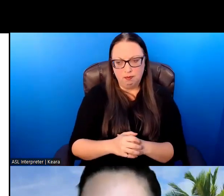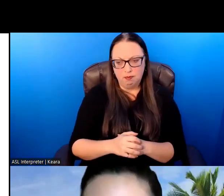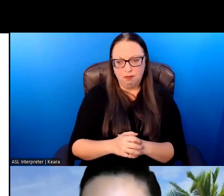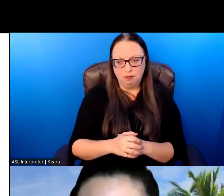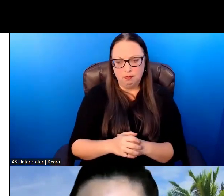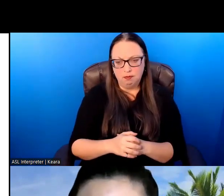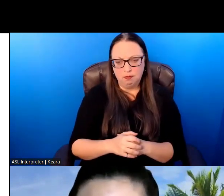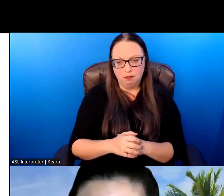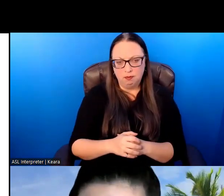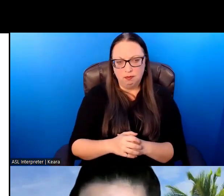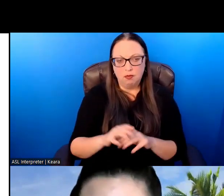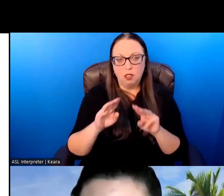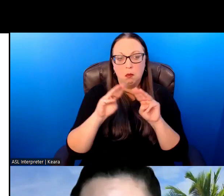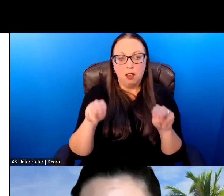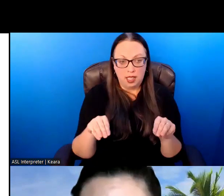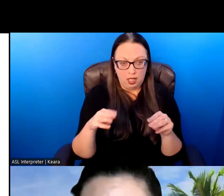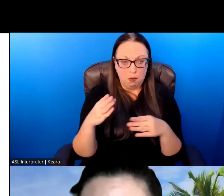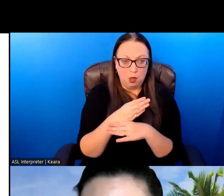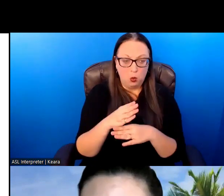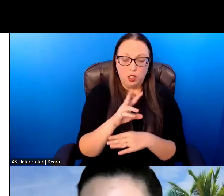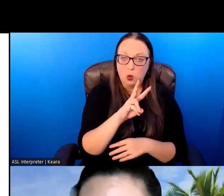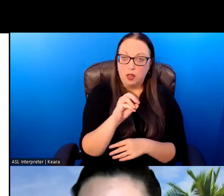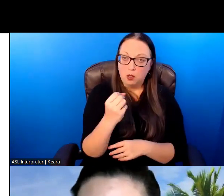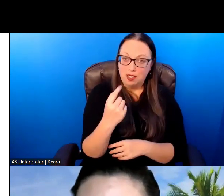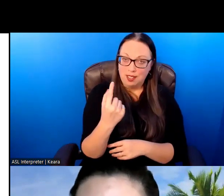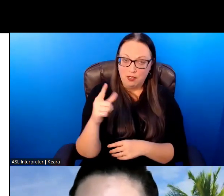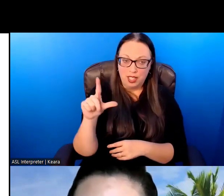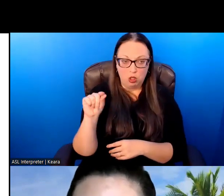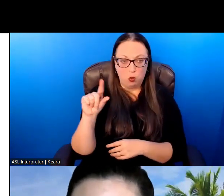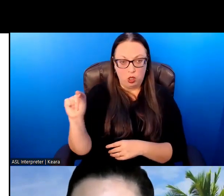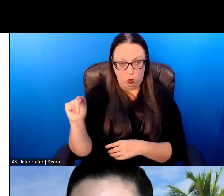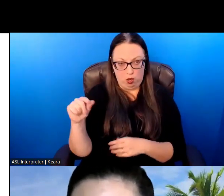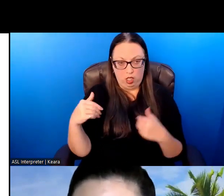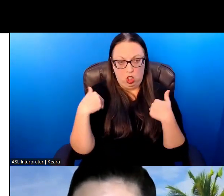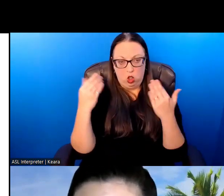In Montana, between 2011 and 2020, the youth